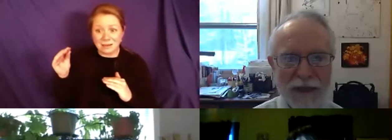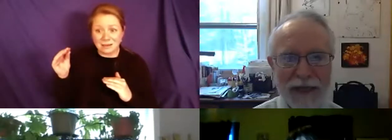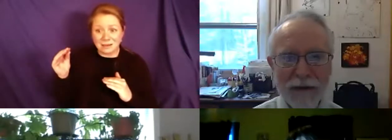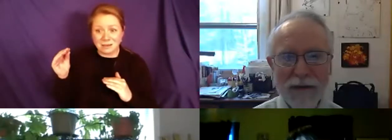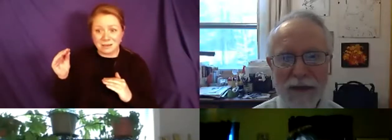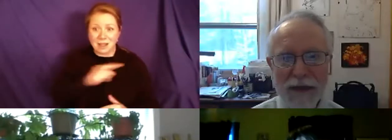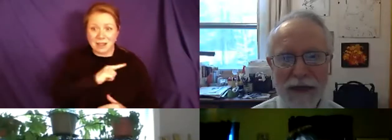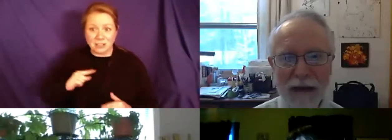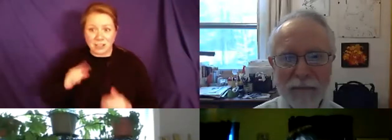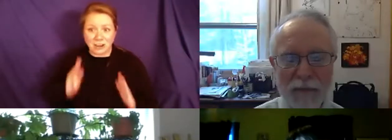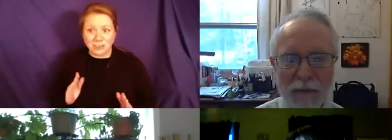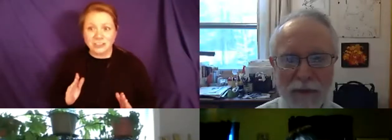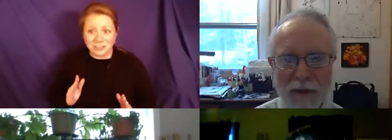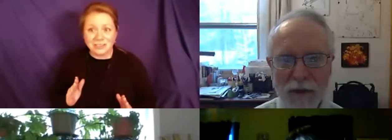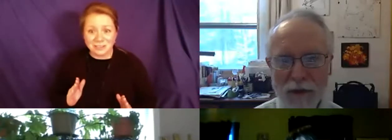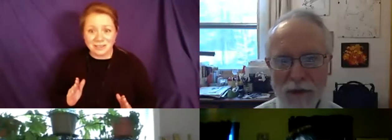legislators,